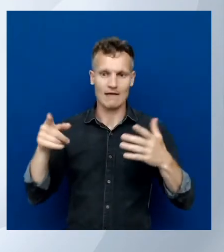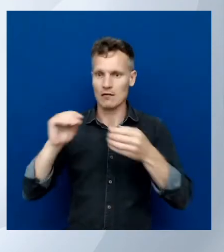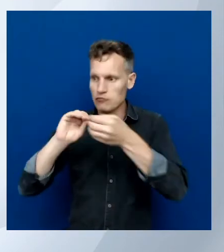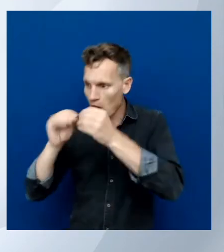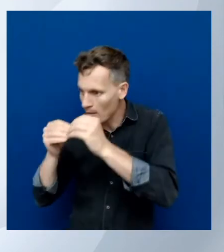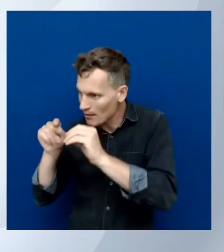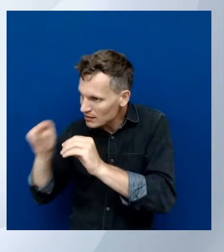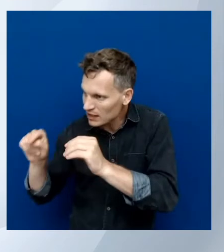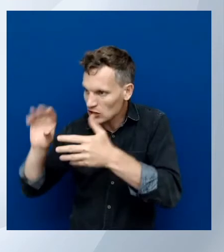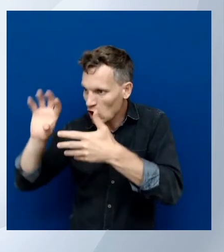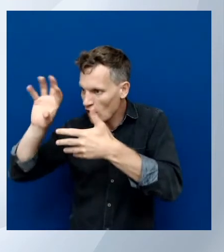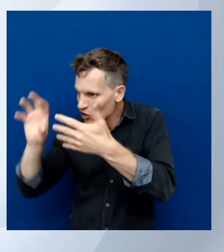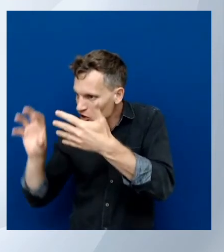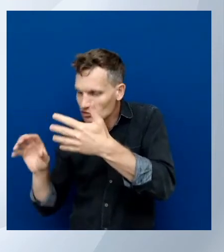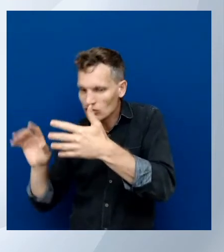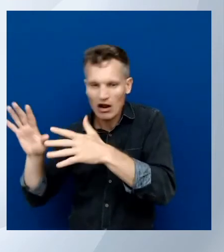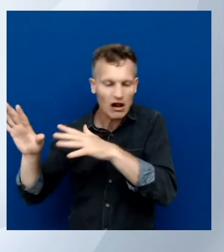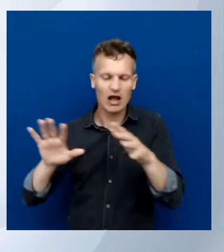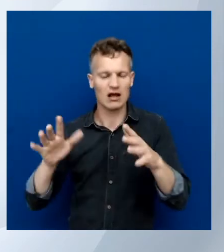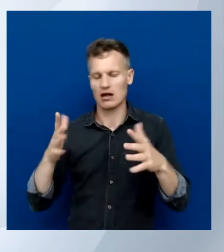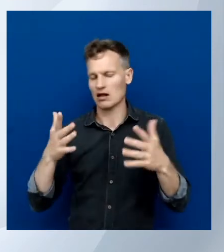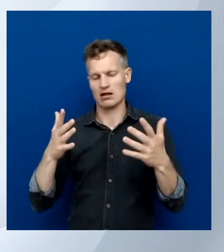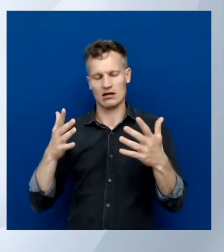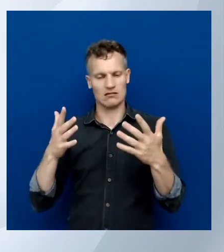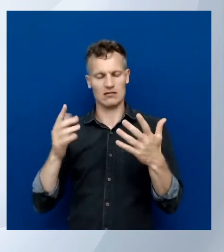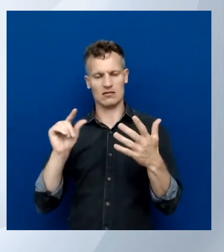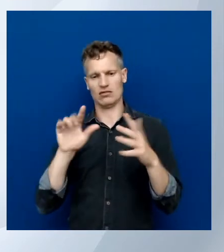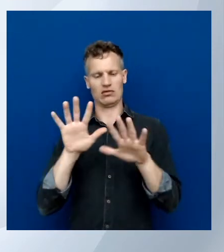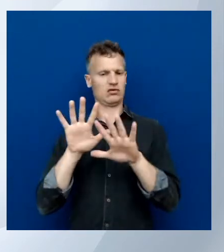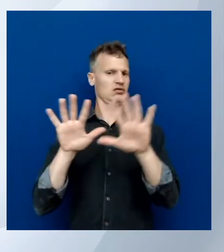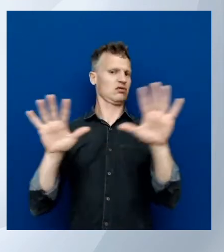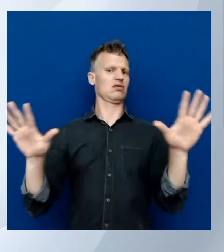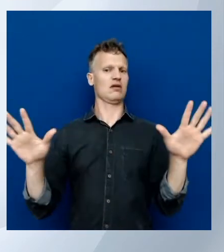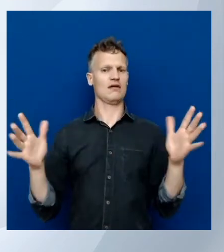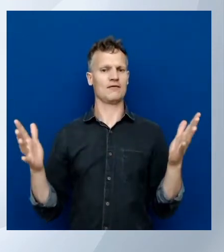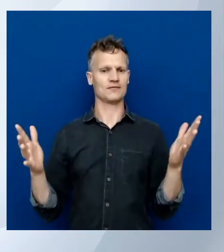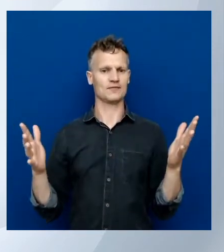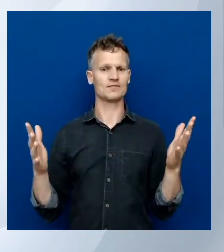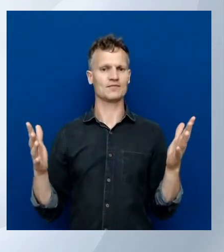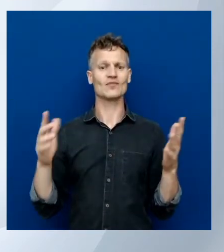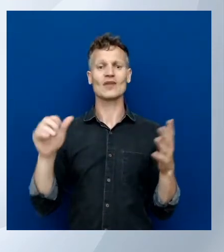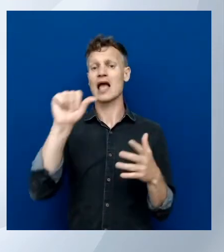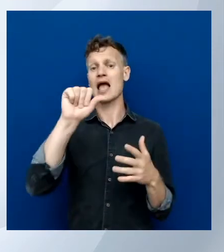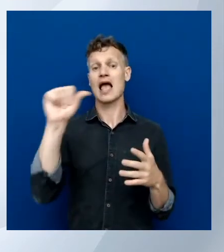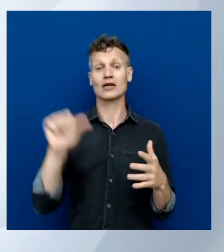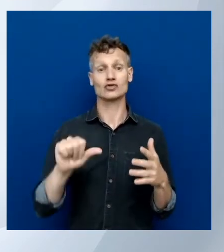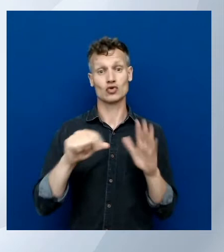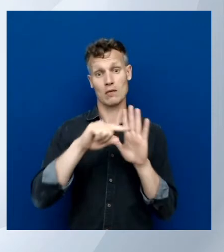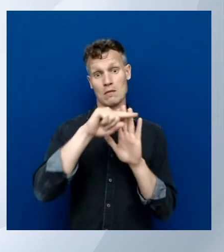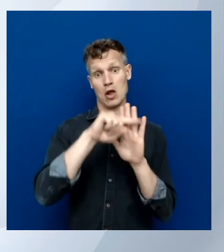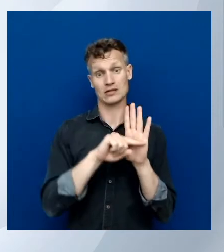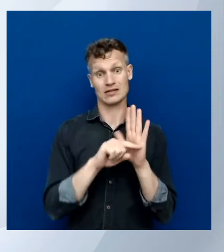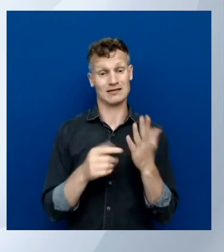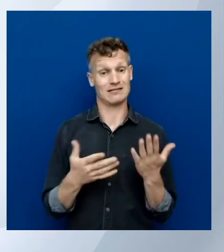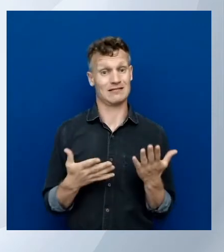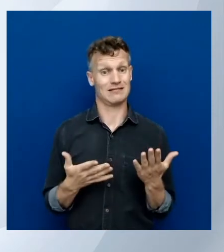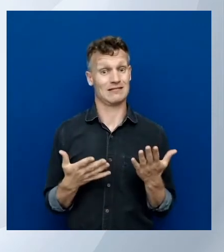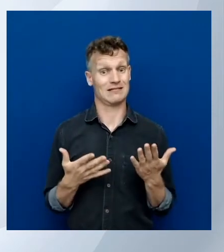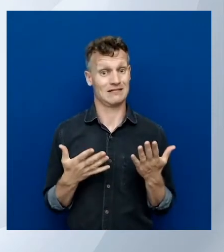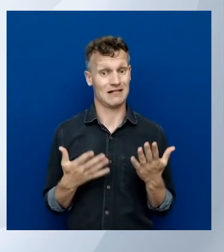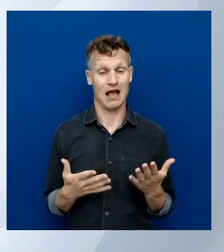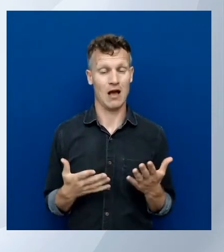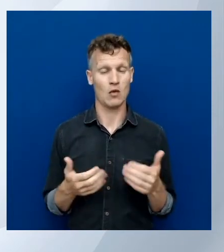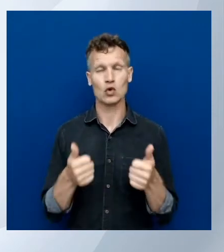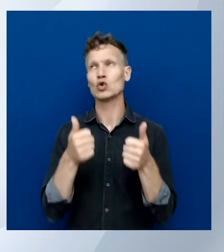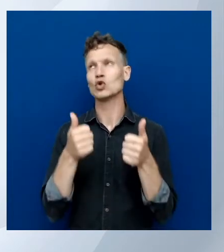and such. And this is where Azure Policy already is good at, right?